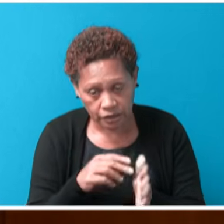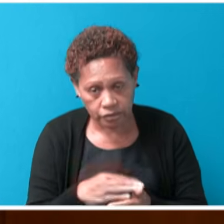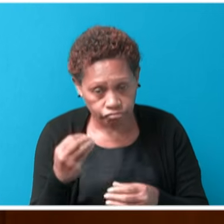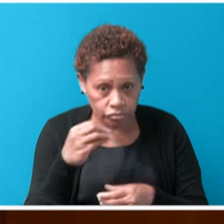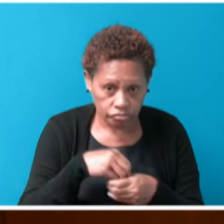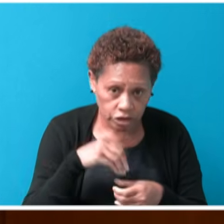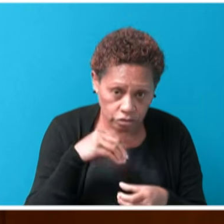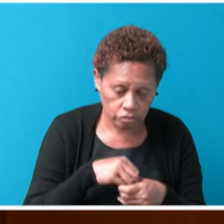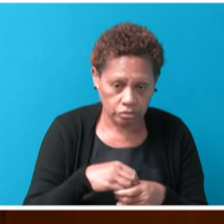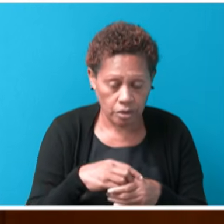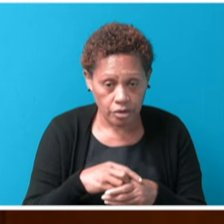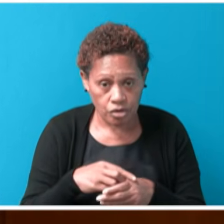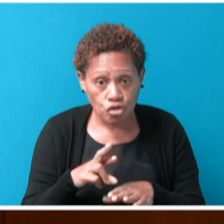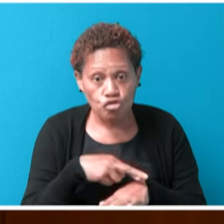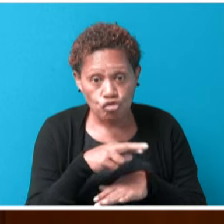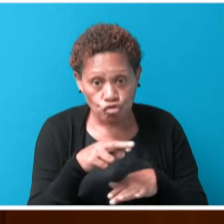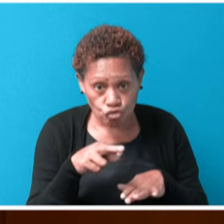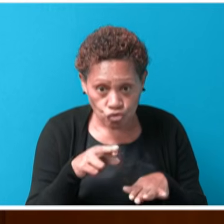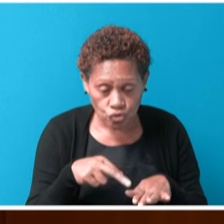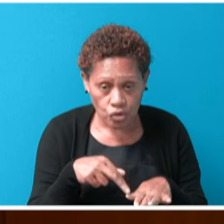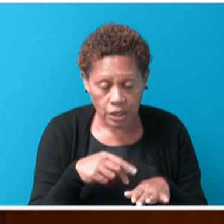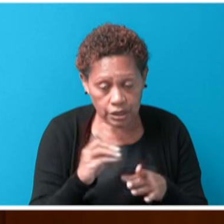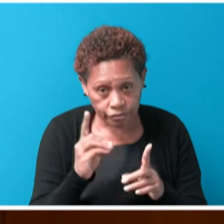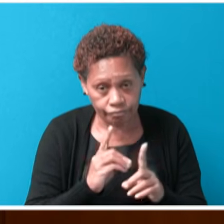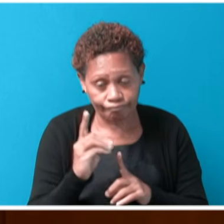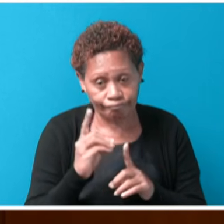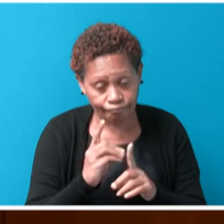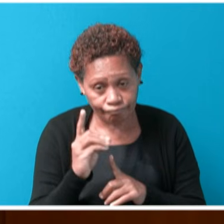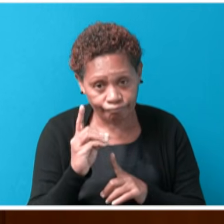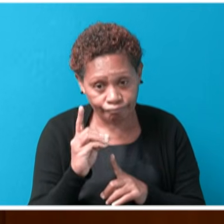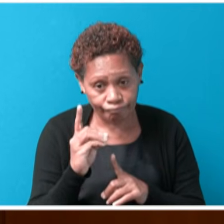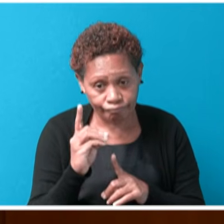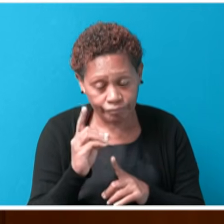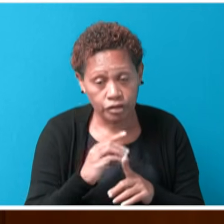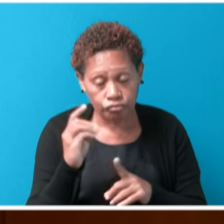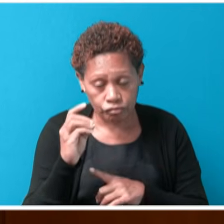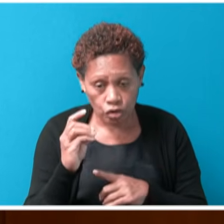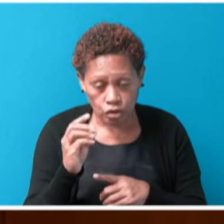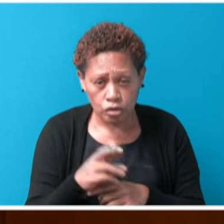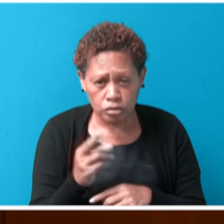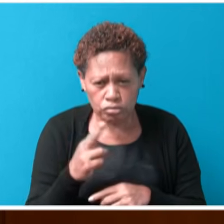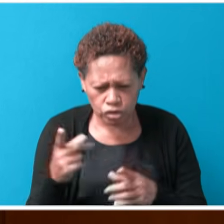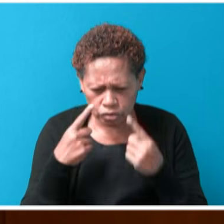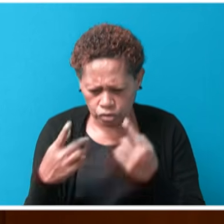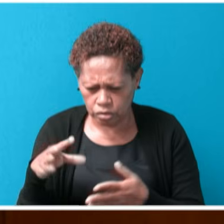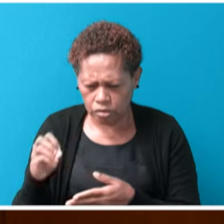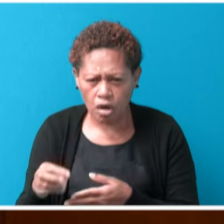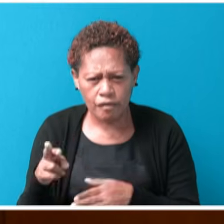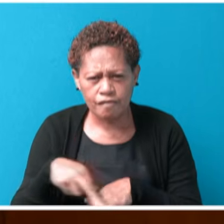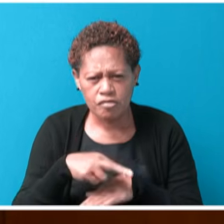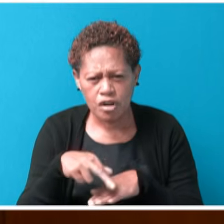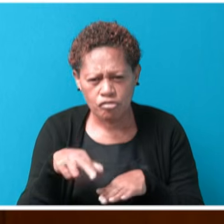of rural development reflects government's intention to introduce a modern rural development